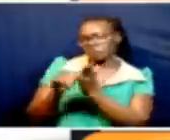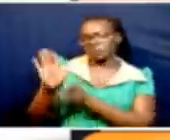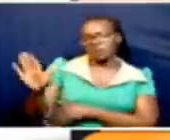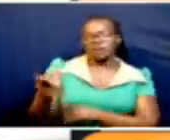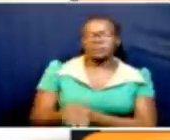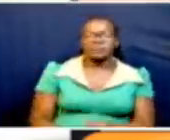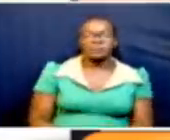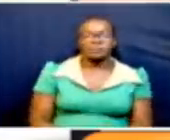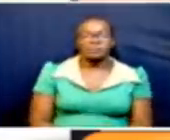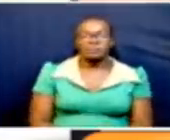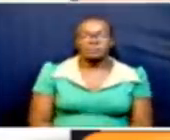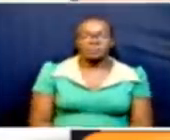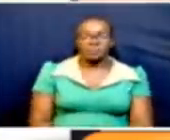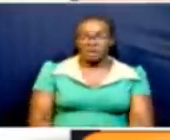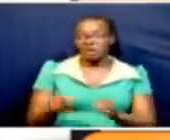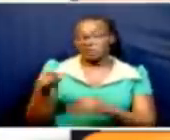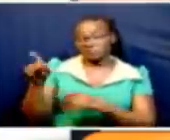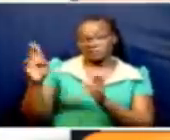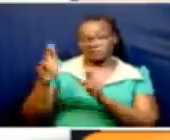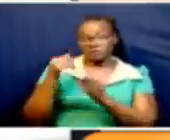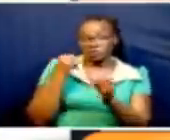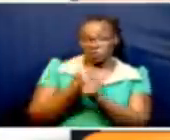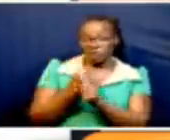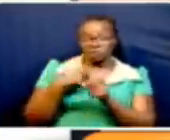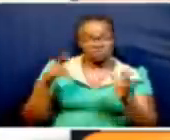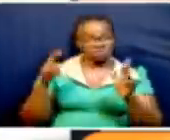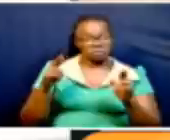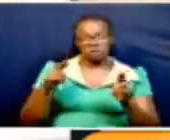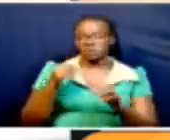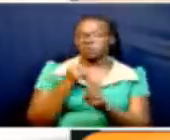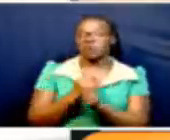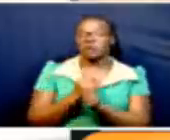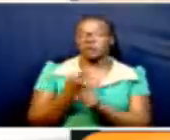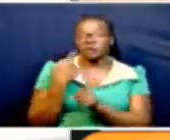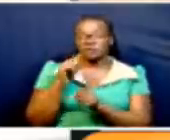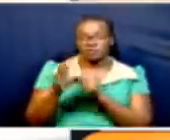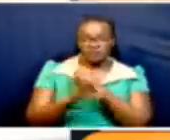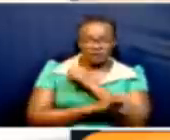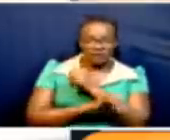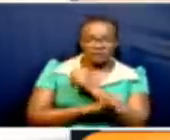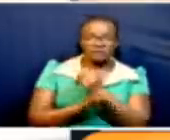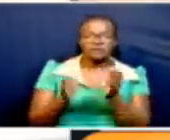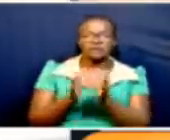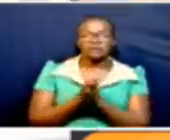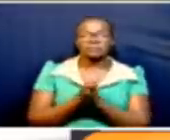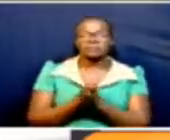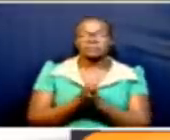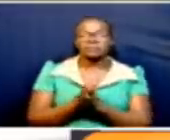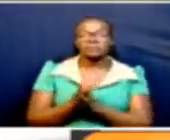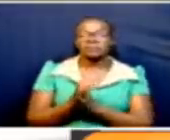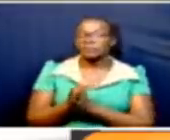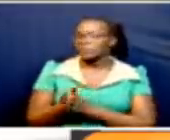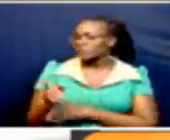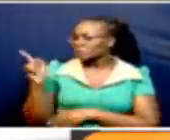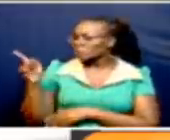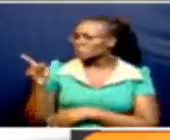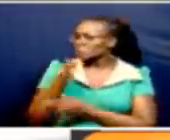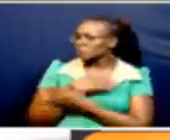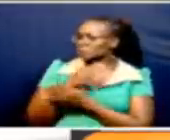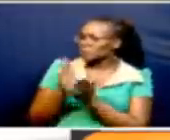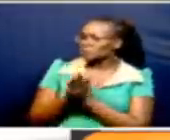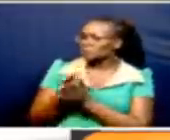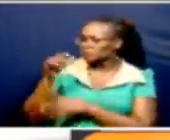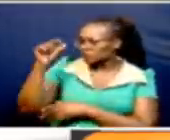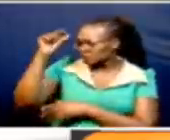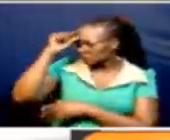So if he wants to work, we will work for the sake of this country, for the sake of the people. Babu, are you friends with 001, with Sultan? Yeah, we are very